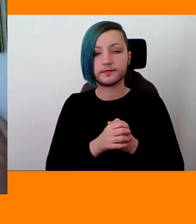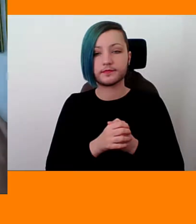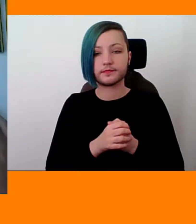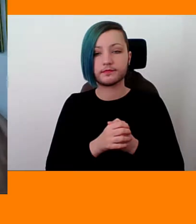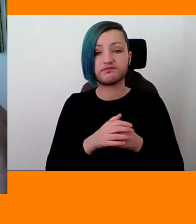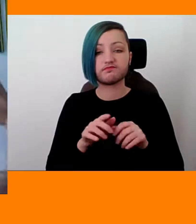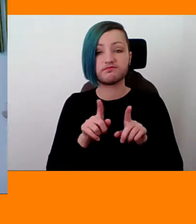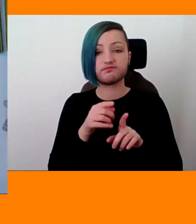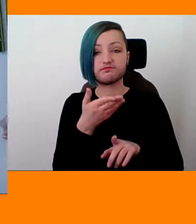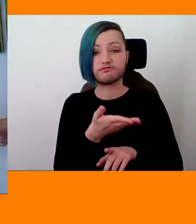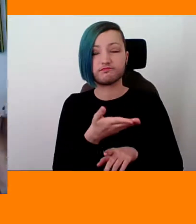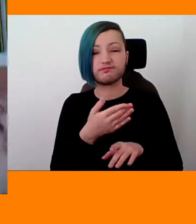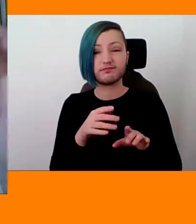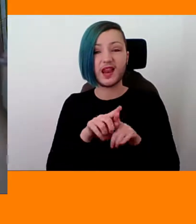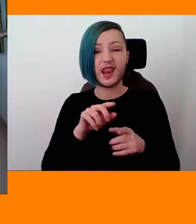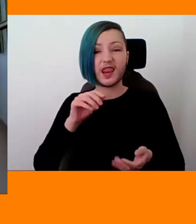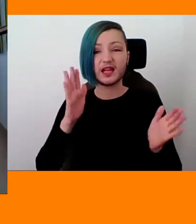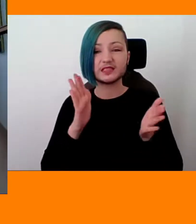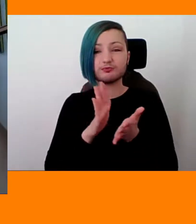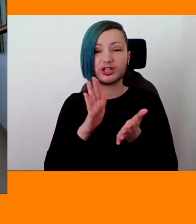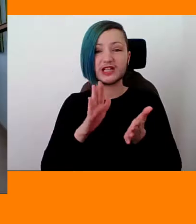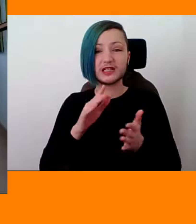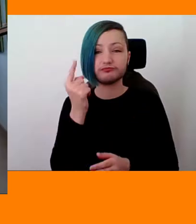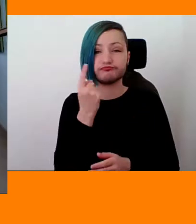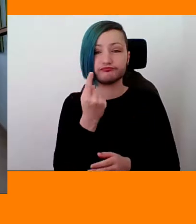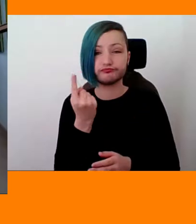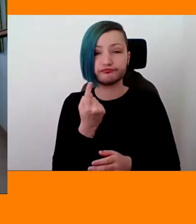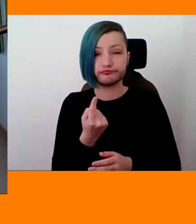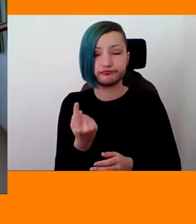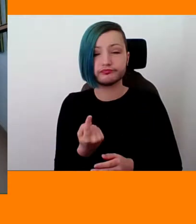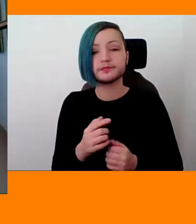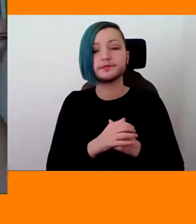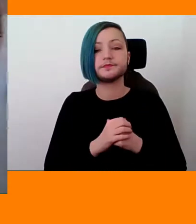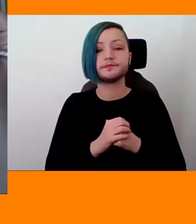just like that, almost like a spring.